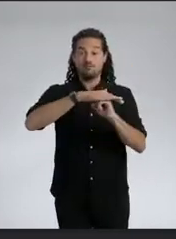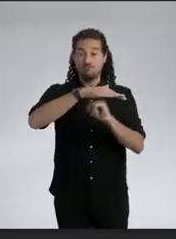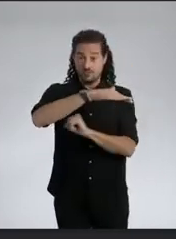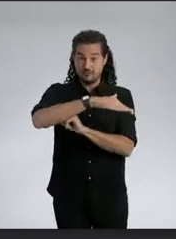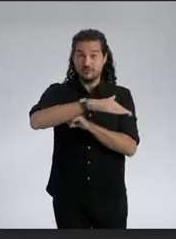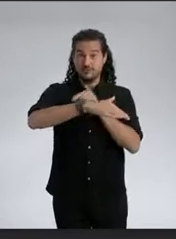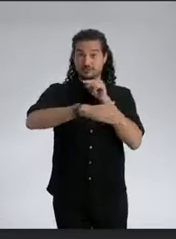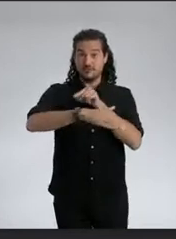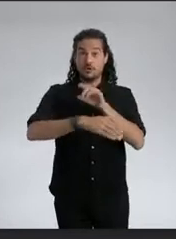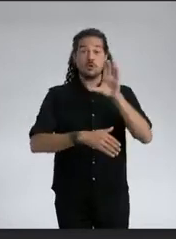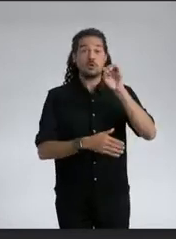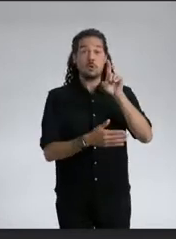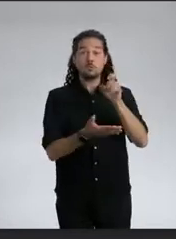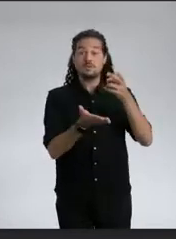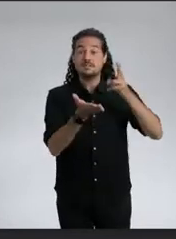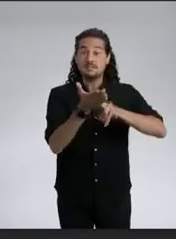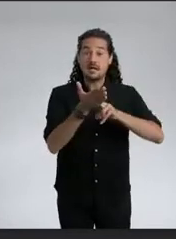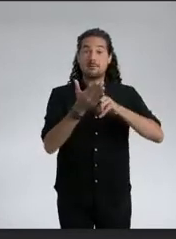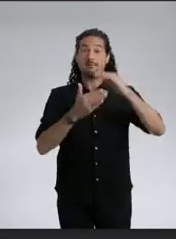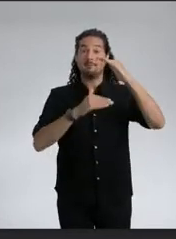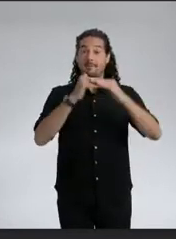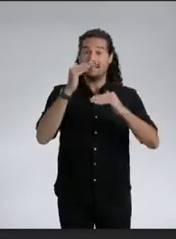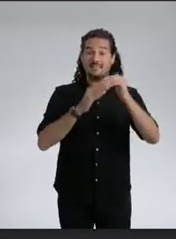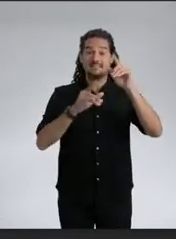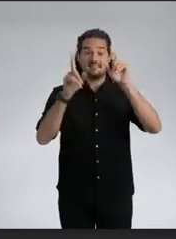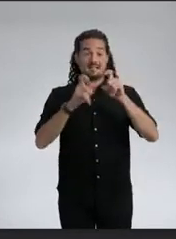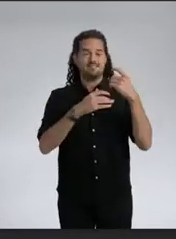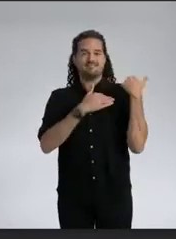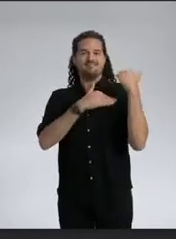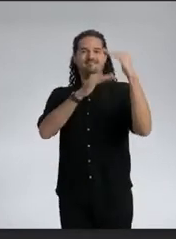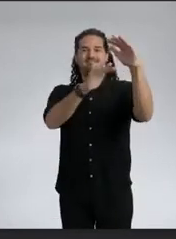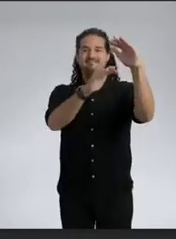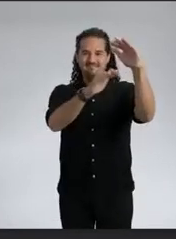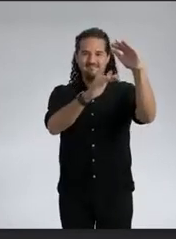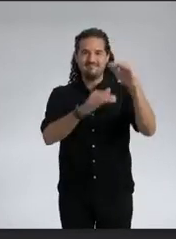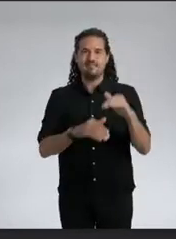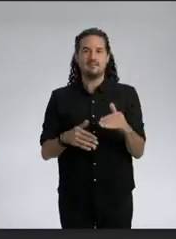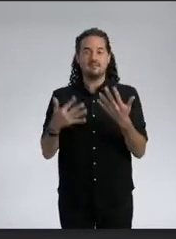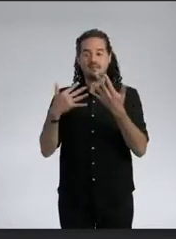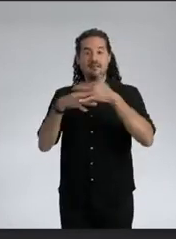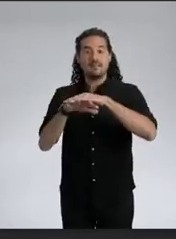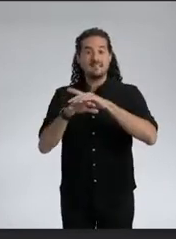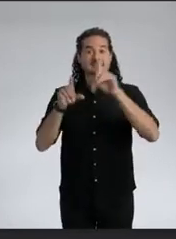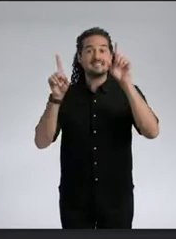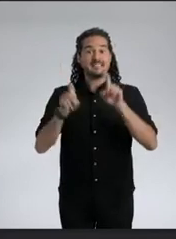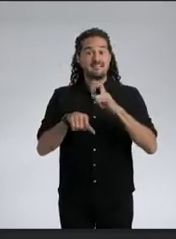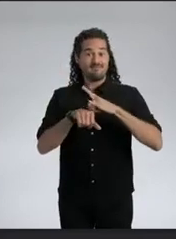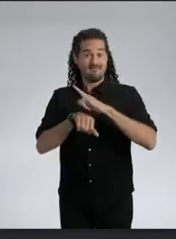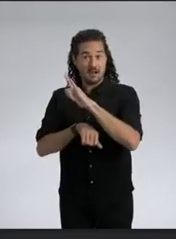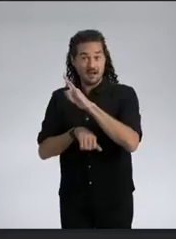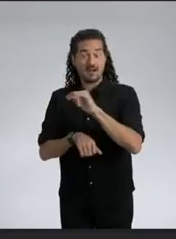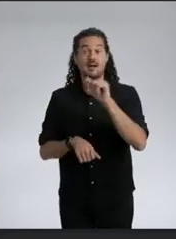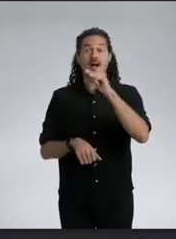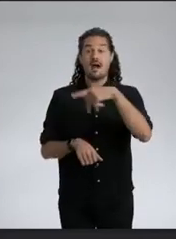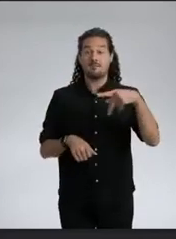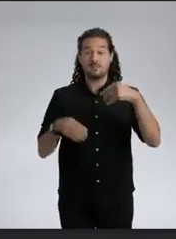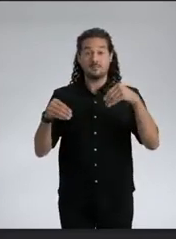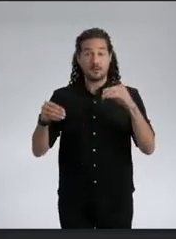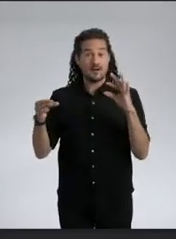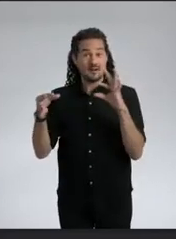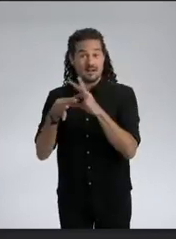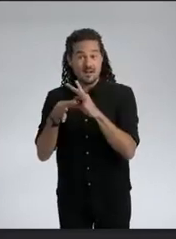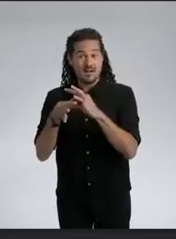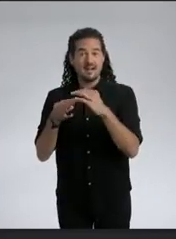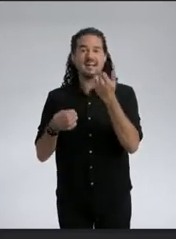for distribution. It integrates with Apple services like TestFlight and App Store Connect, as well as every major Git-based source